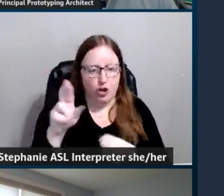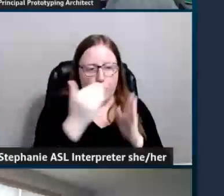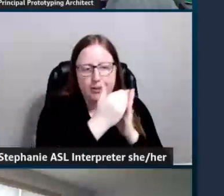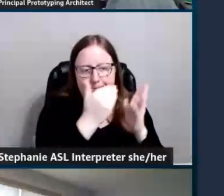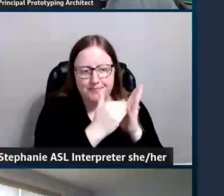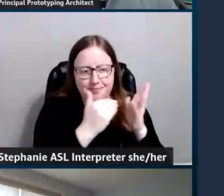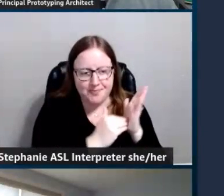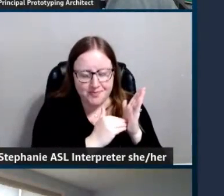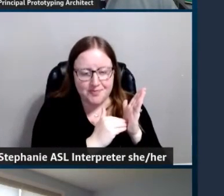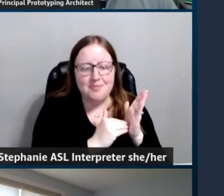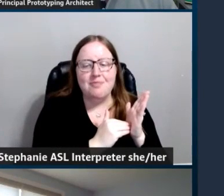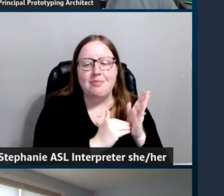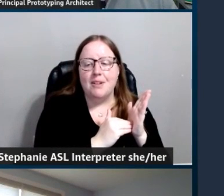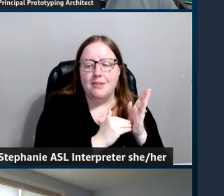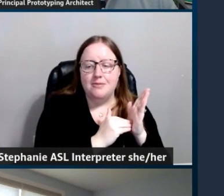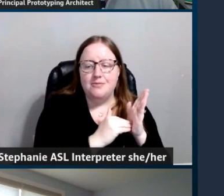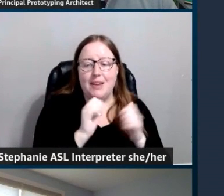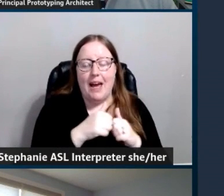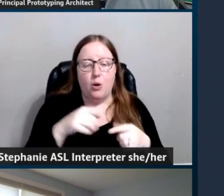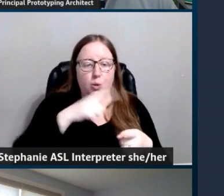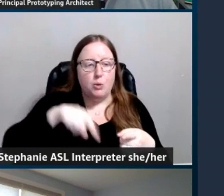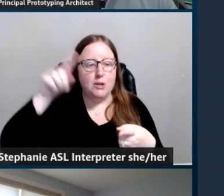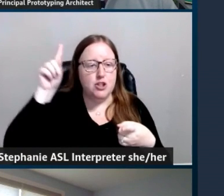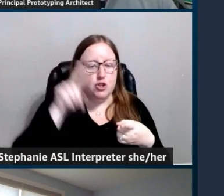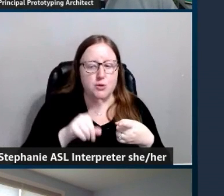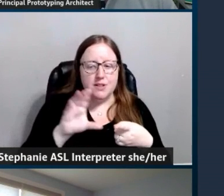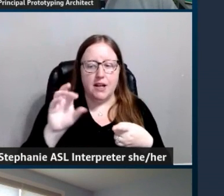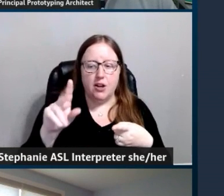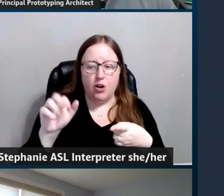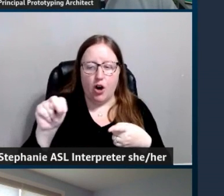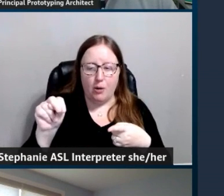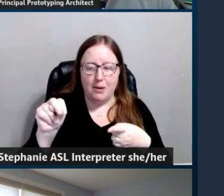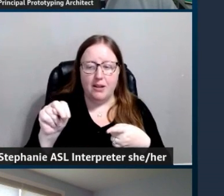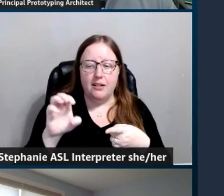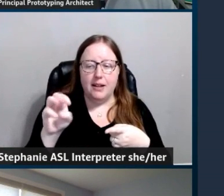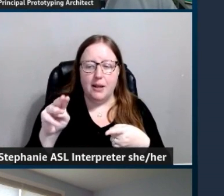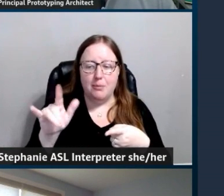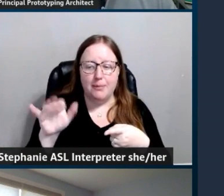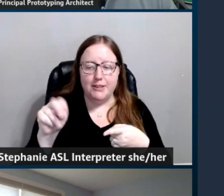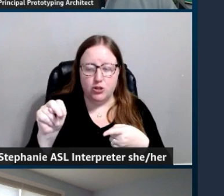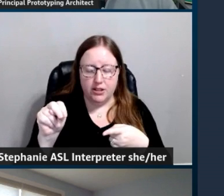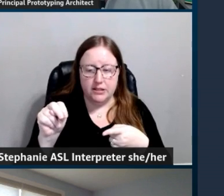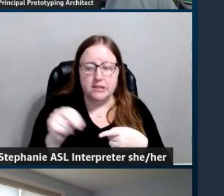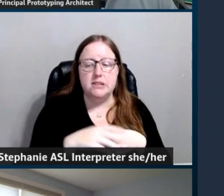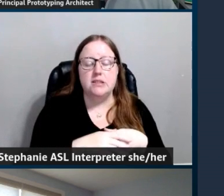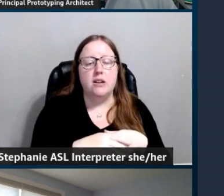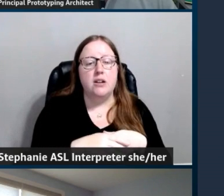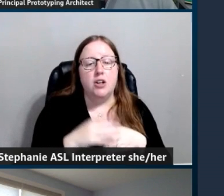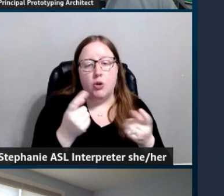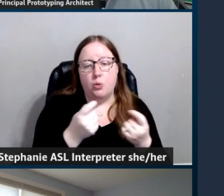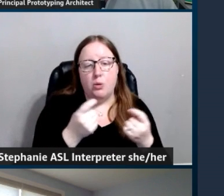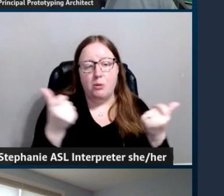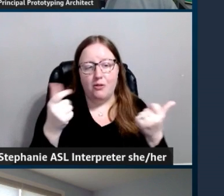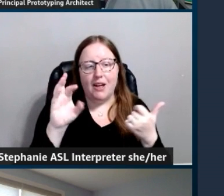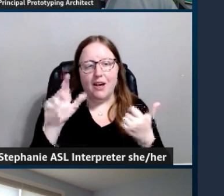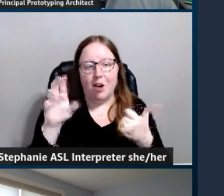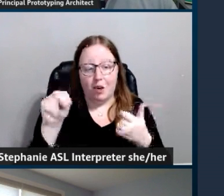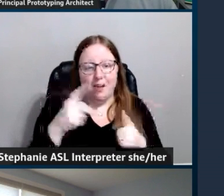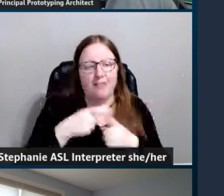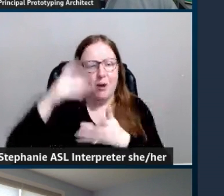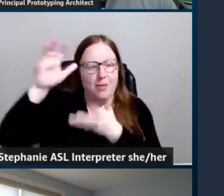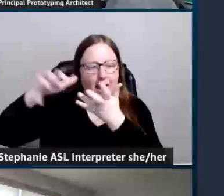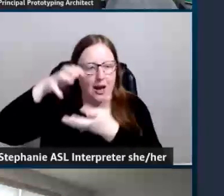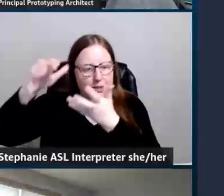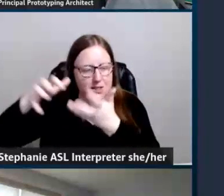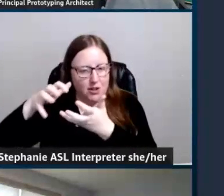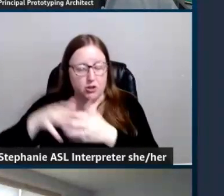we're reducing our carbon emissions and actually removing carbon from the atmosphere. So carbon accounting